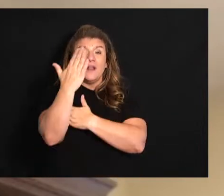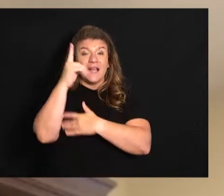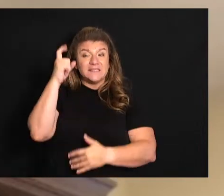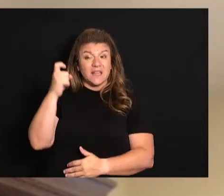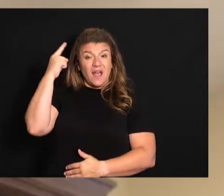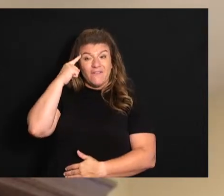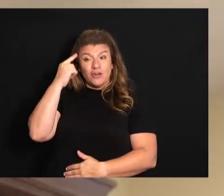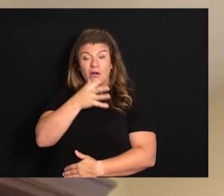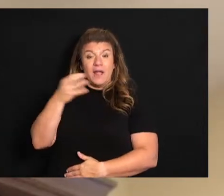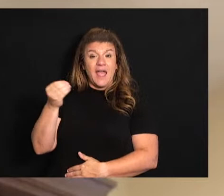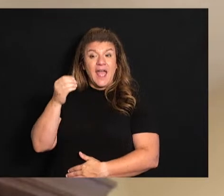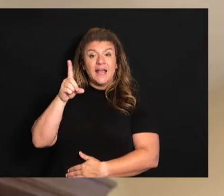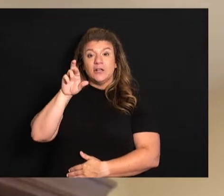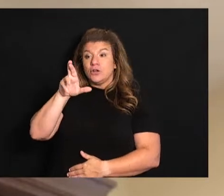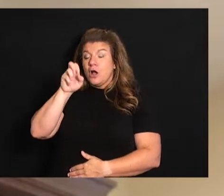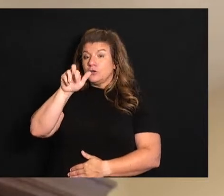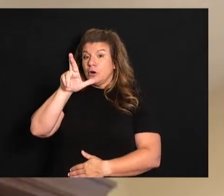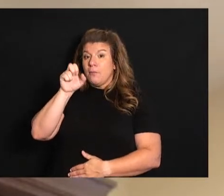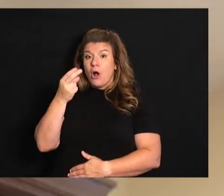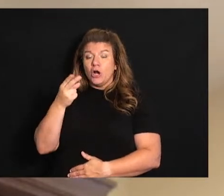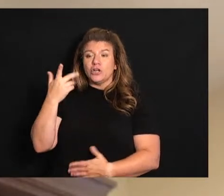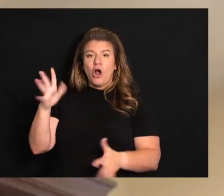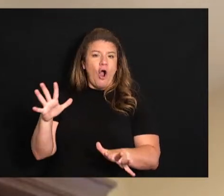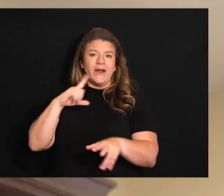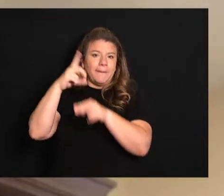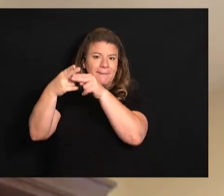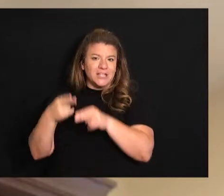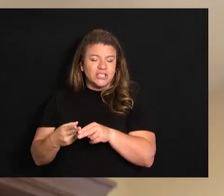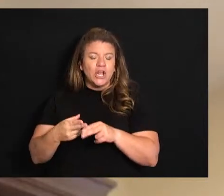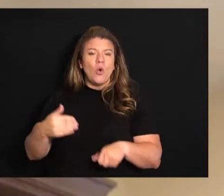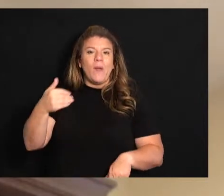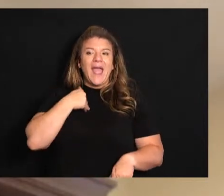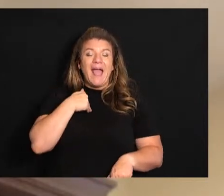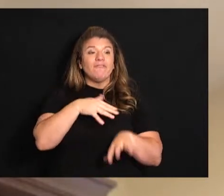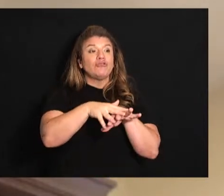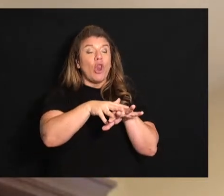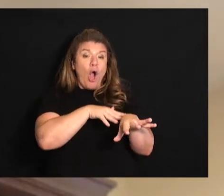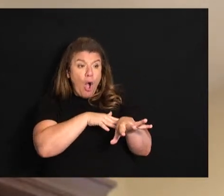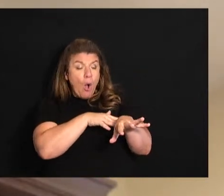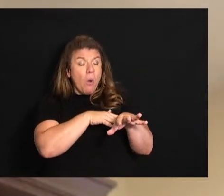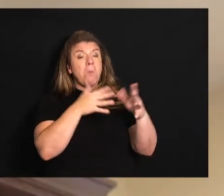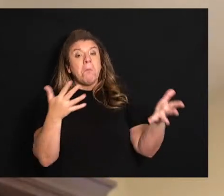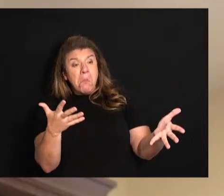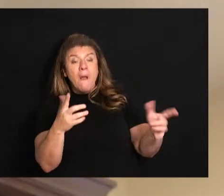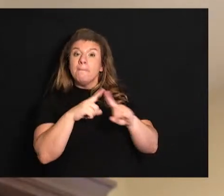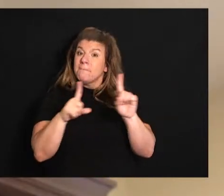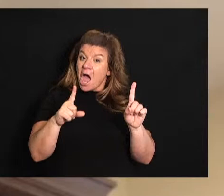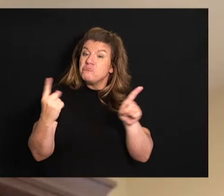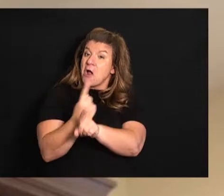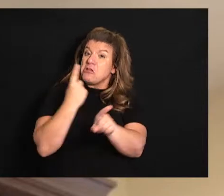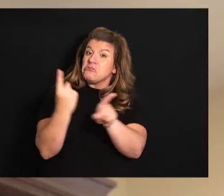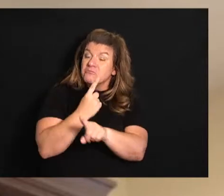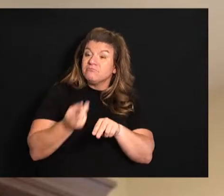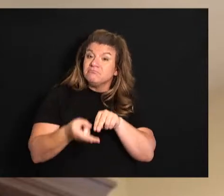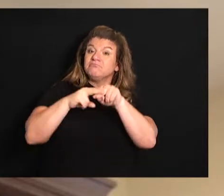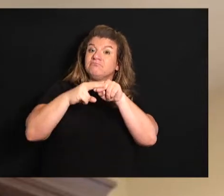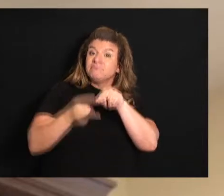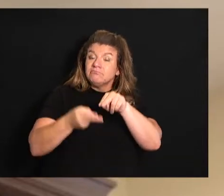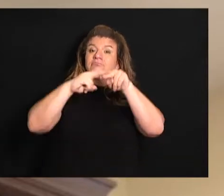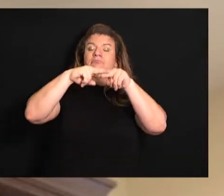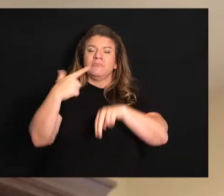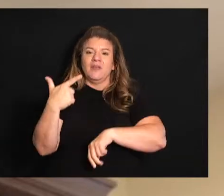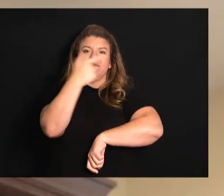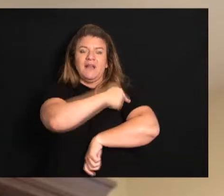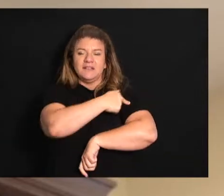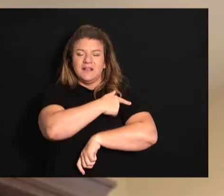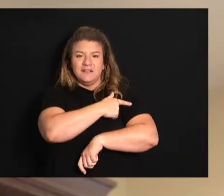to have slow but regular uptake of additional West Virginians getting vaccinated, getting